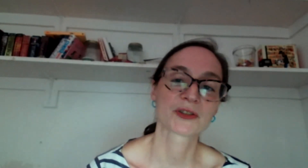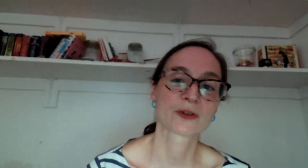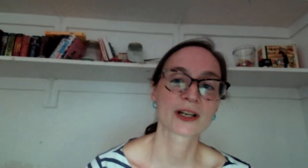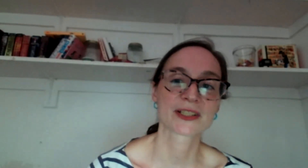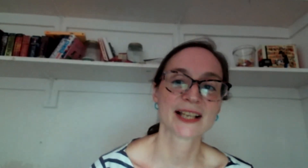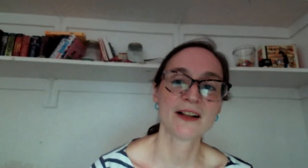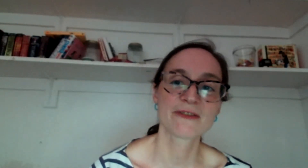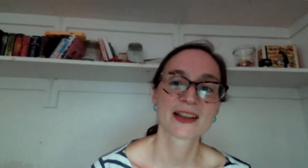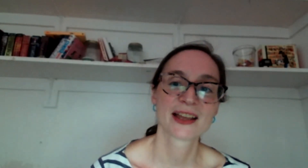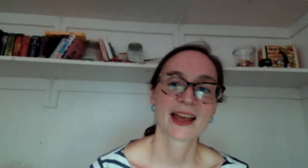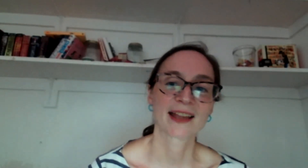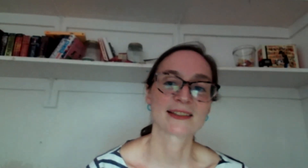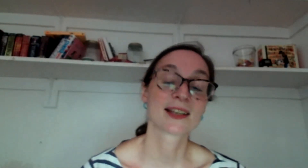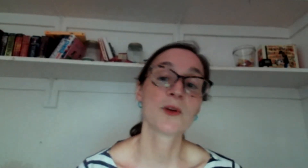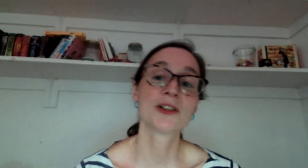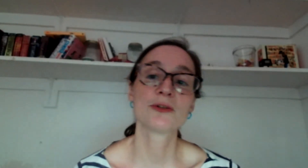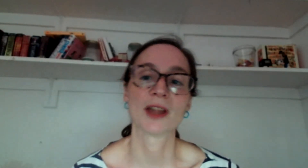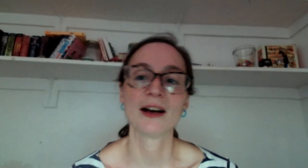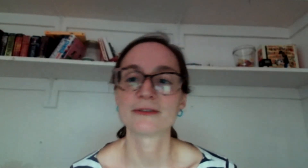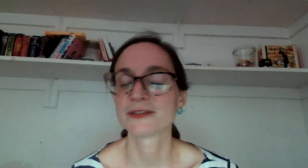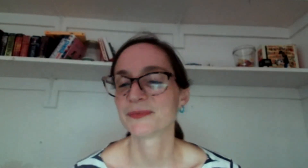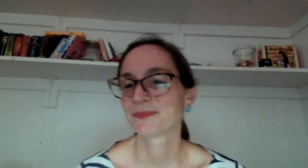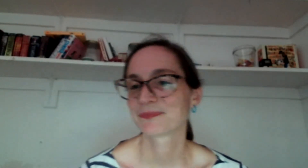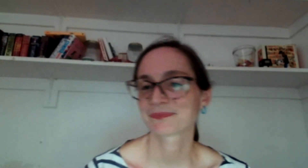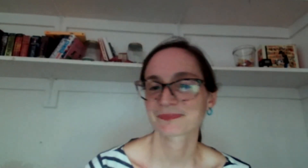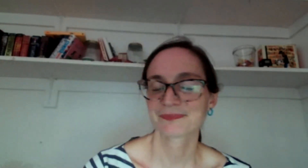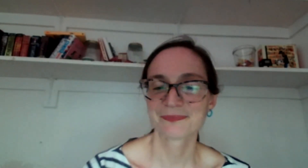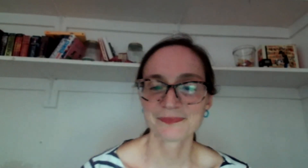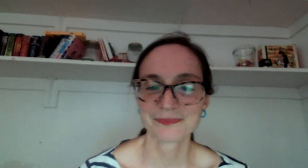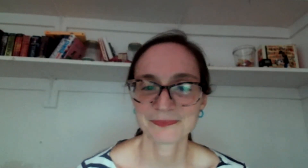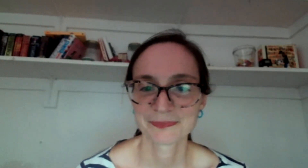imagination bubbles for yourself and someone you love.